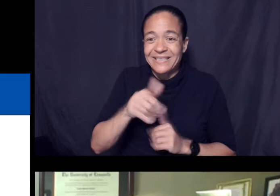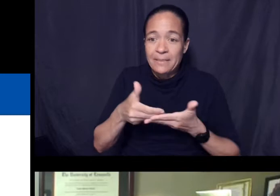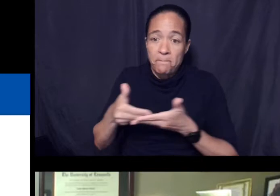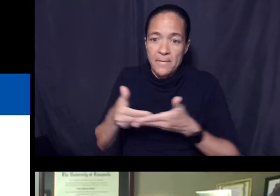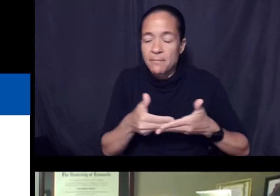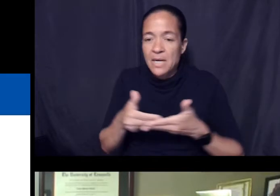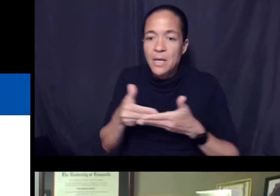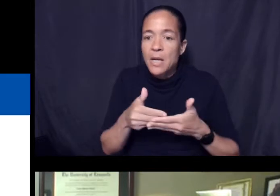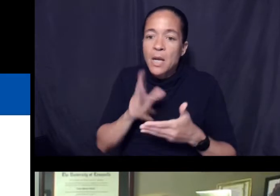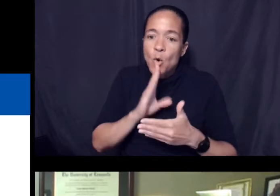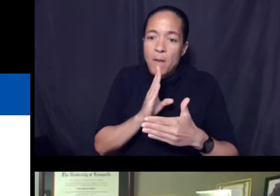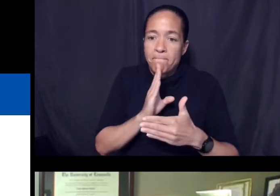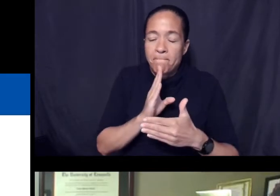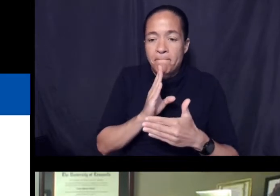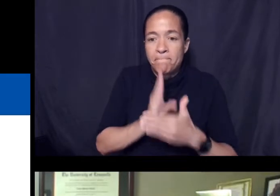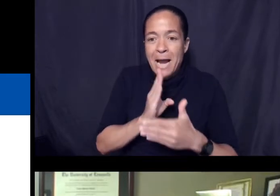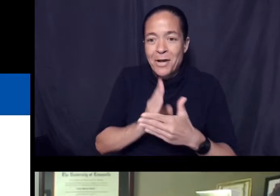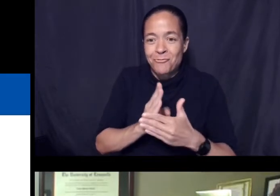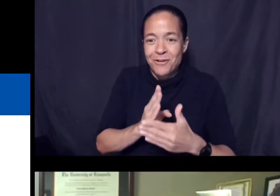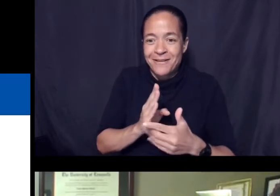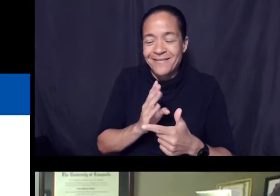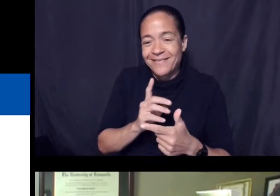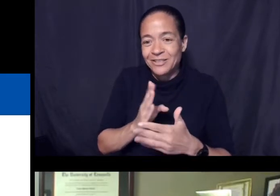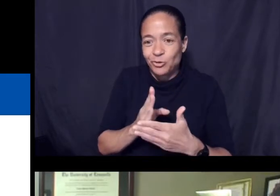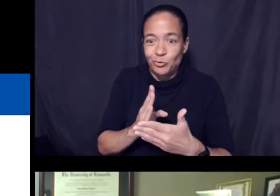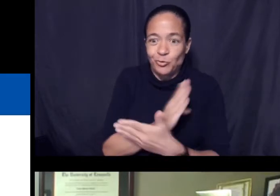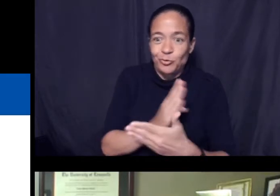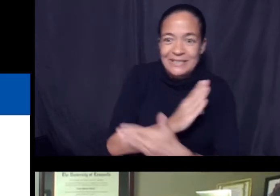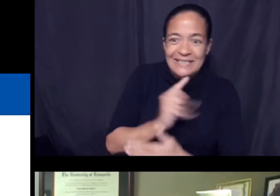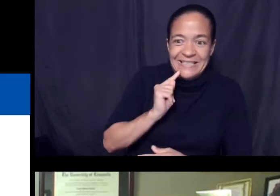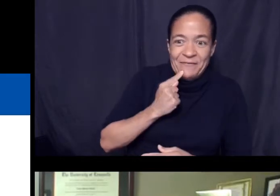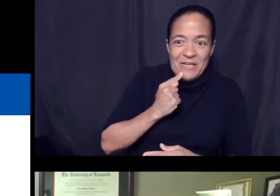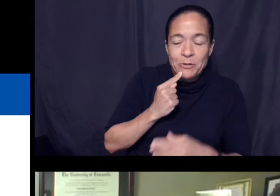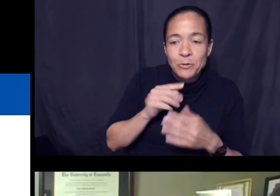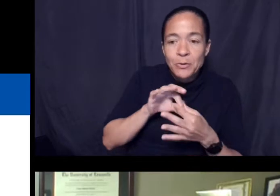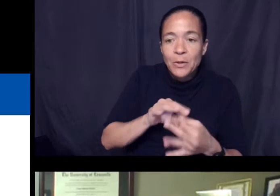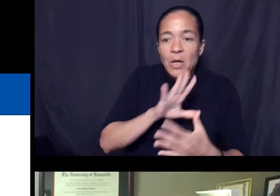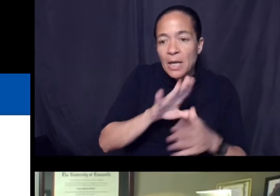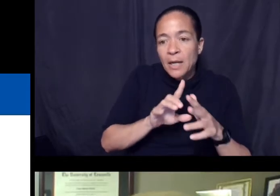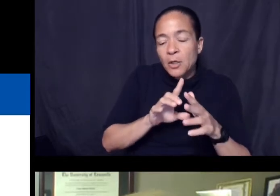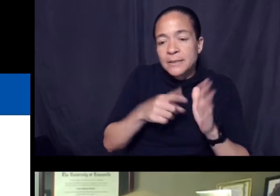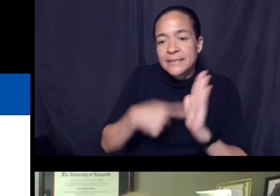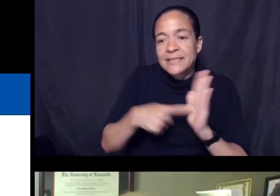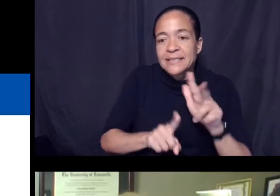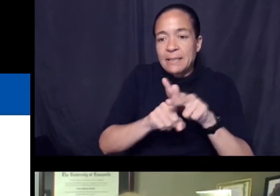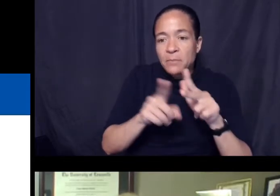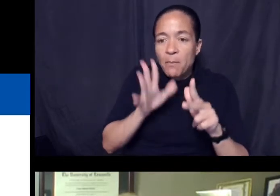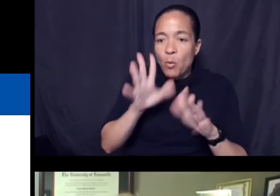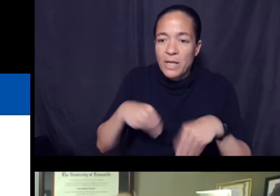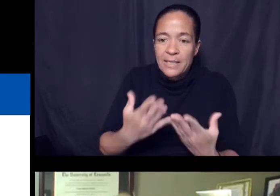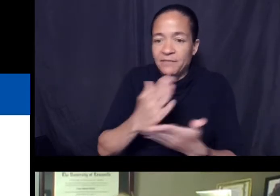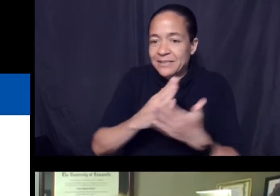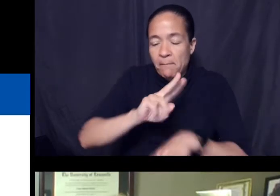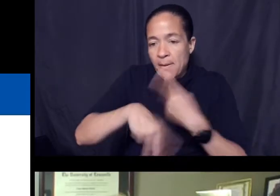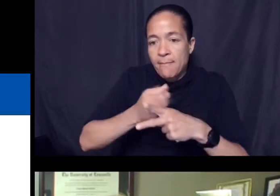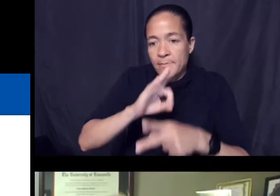would be categorized as moderate to severe with regard to the symptoms, okay, and would be offered therapy.